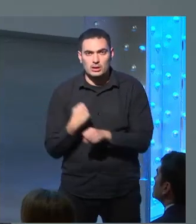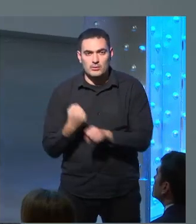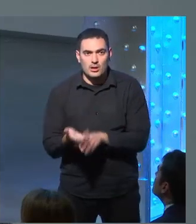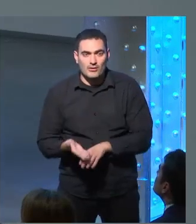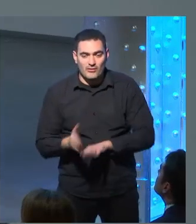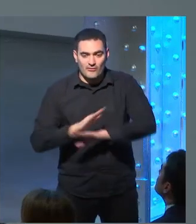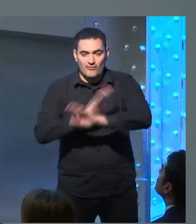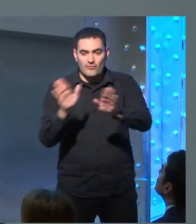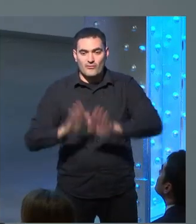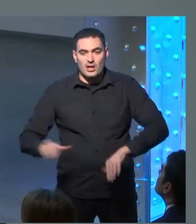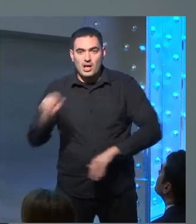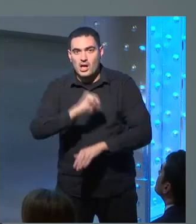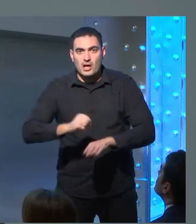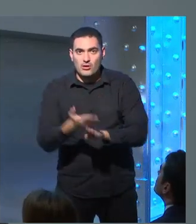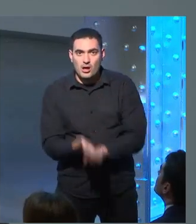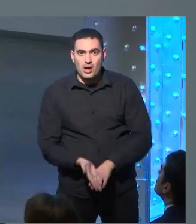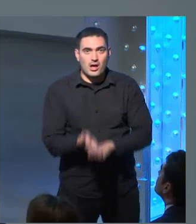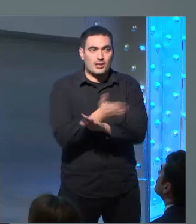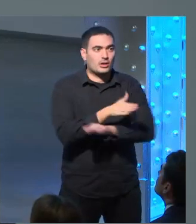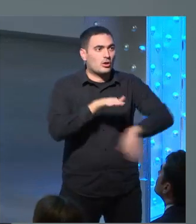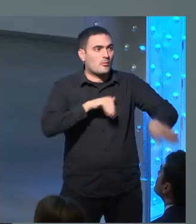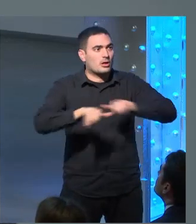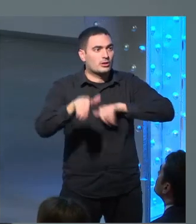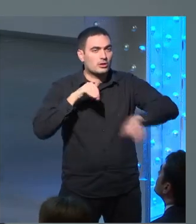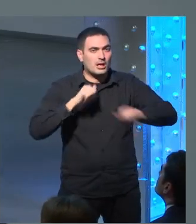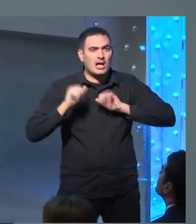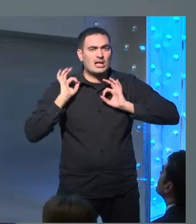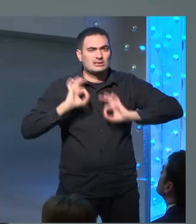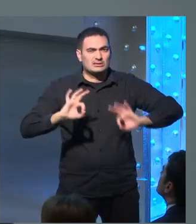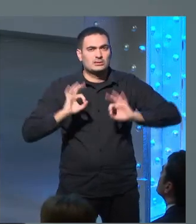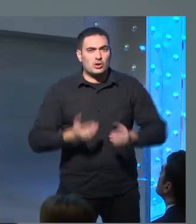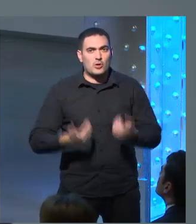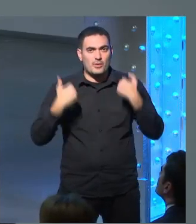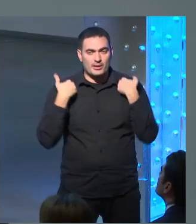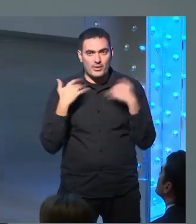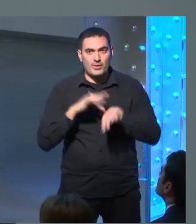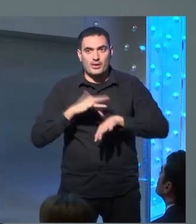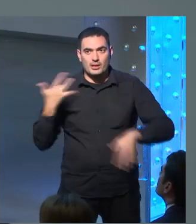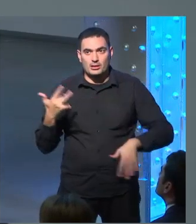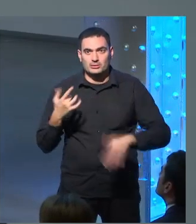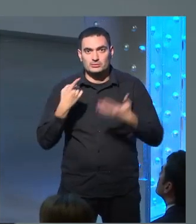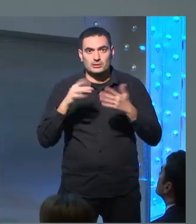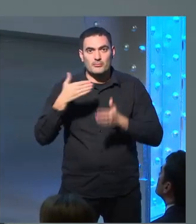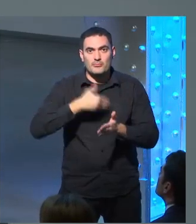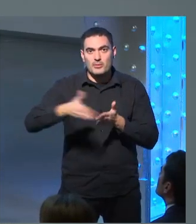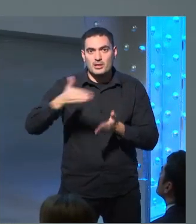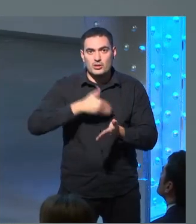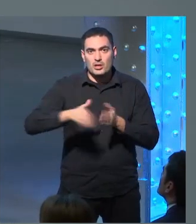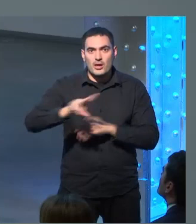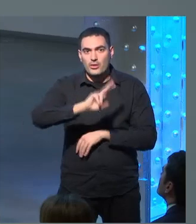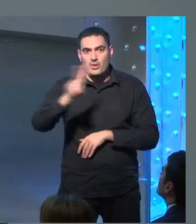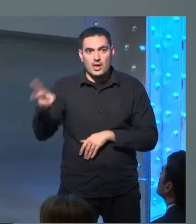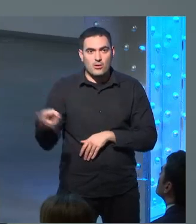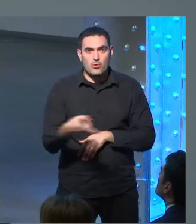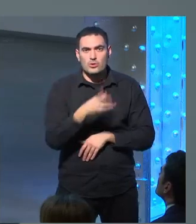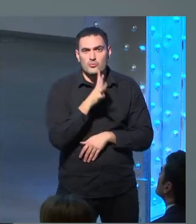are working, and before the end of this year we are going to launch a specific call for 60